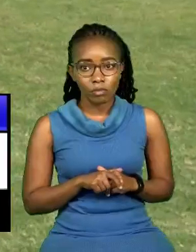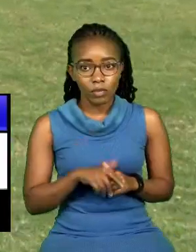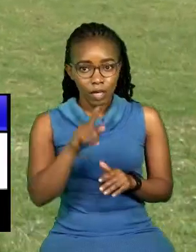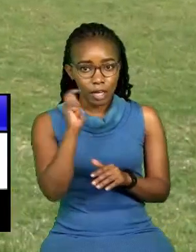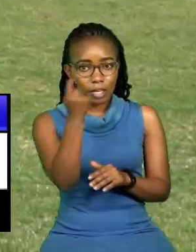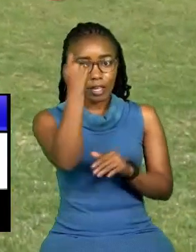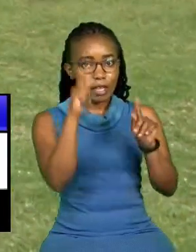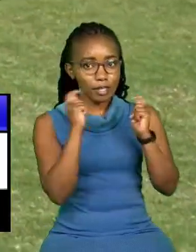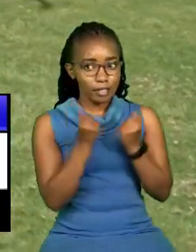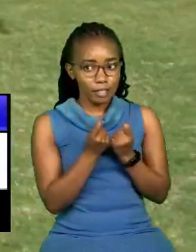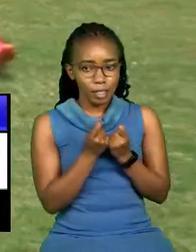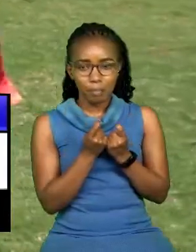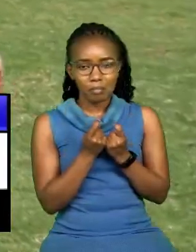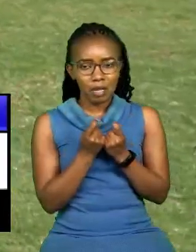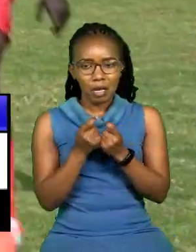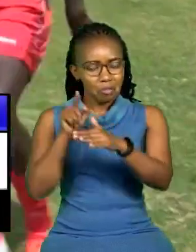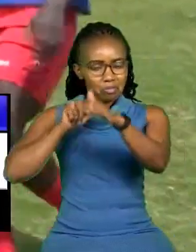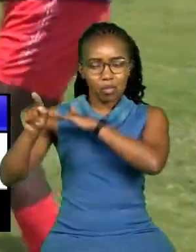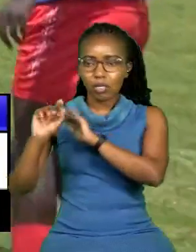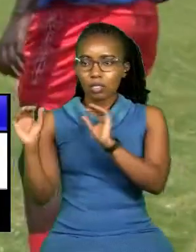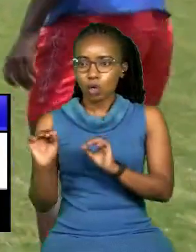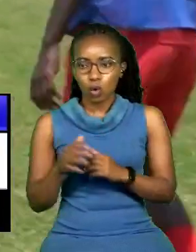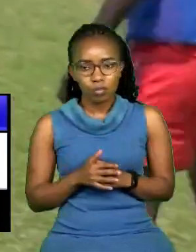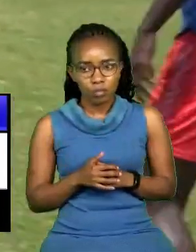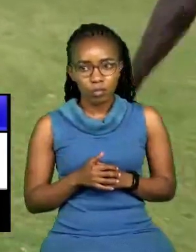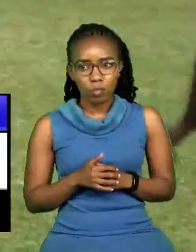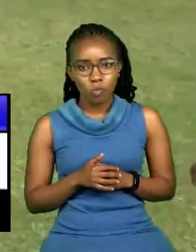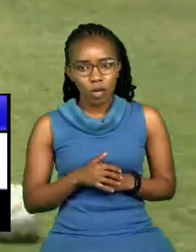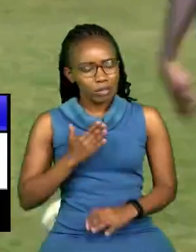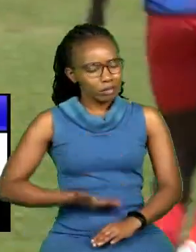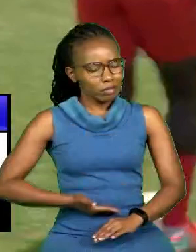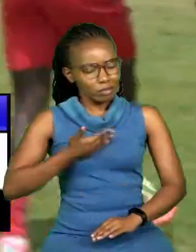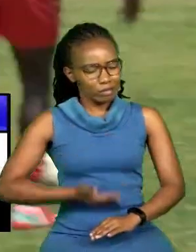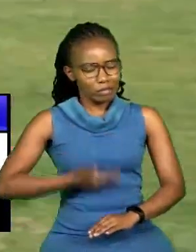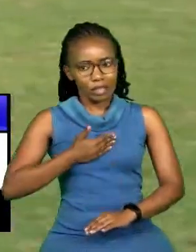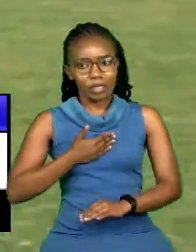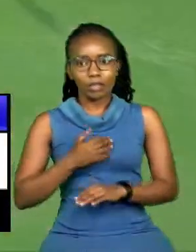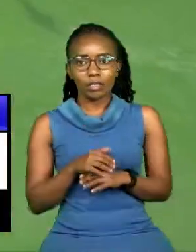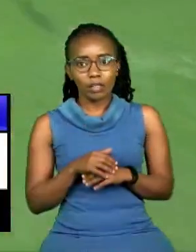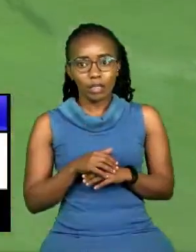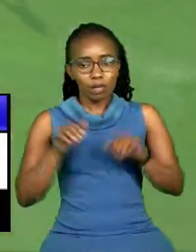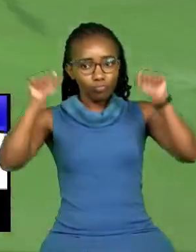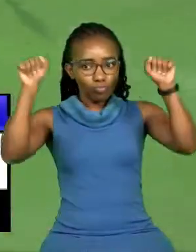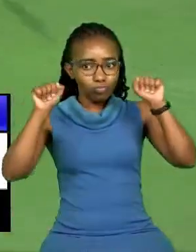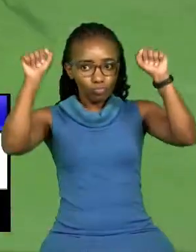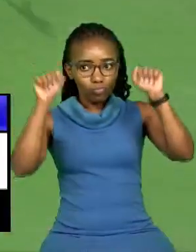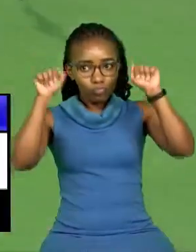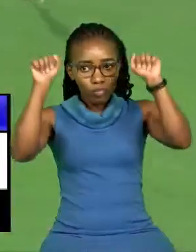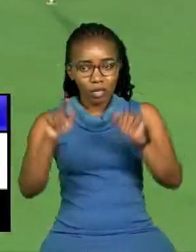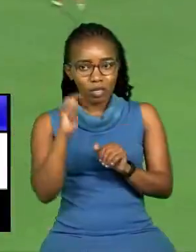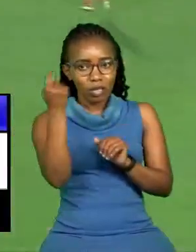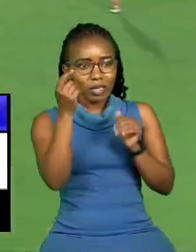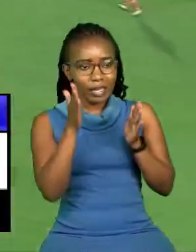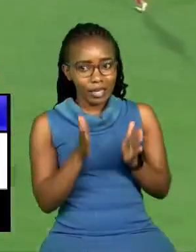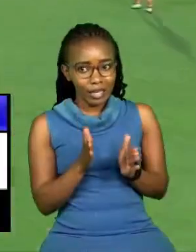Harambee Stars finished the game without a shot on target, making it a banter to all football fans across the country, with most Kenyans